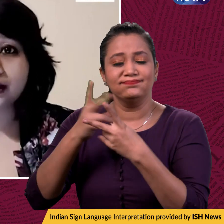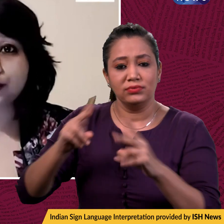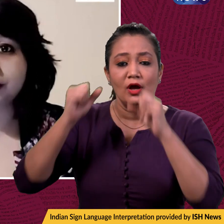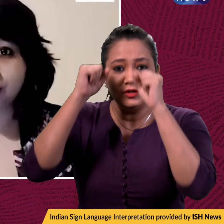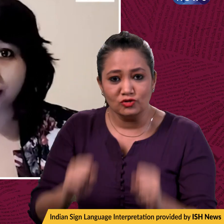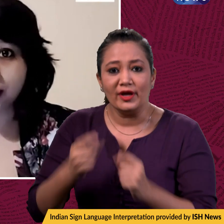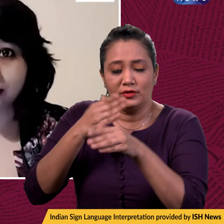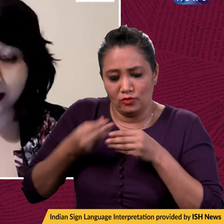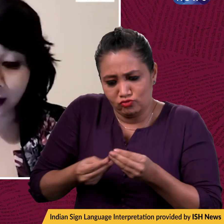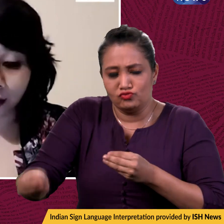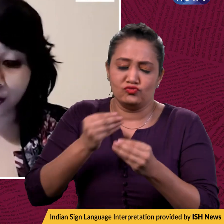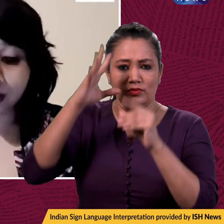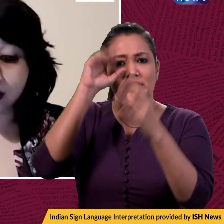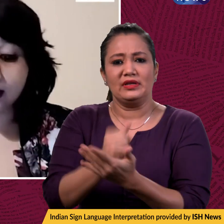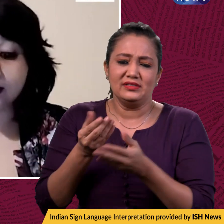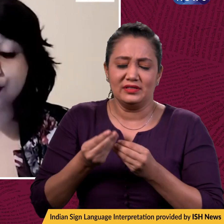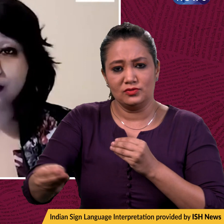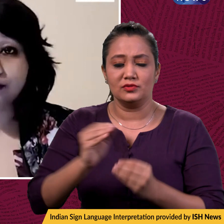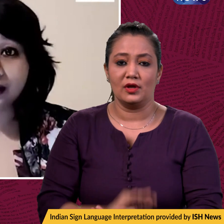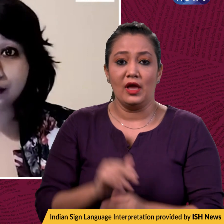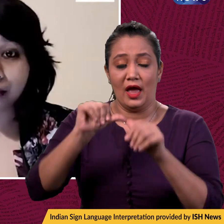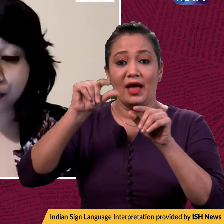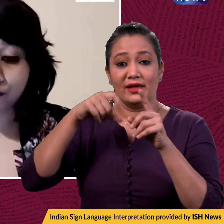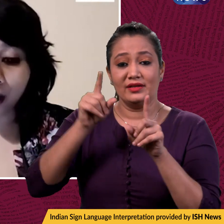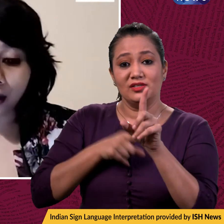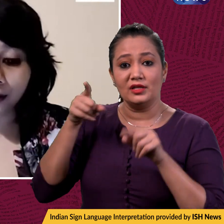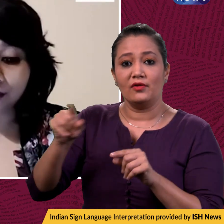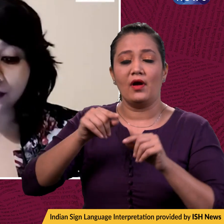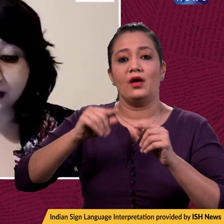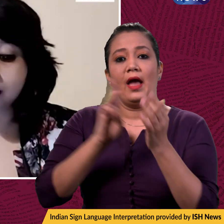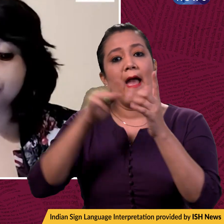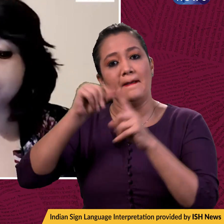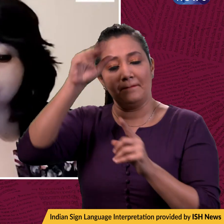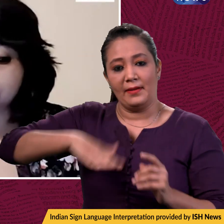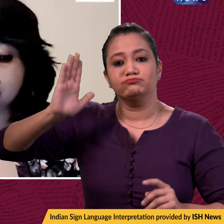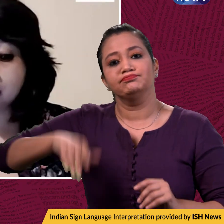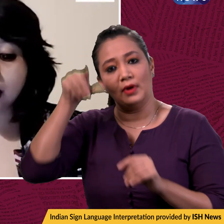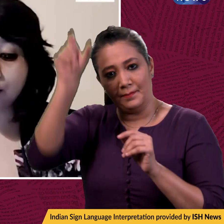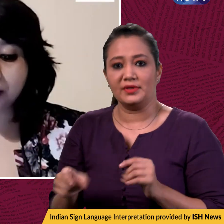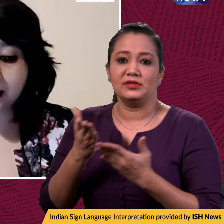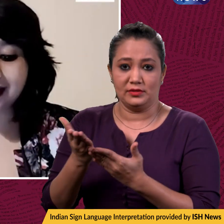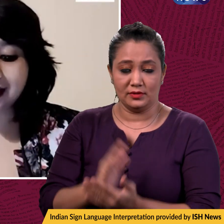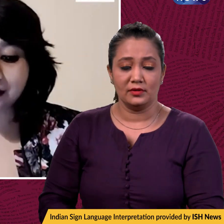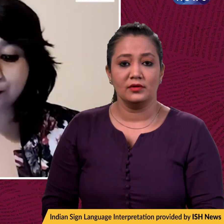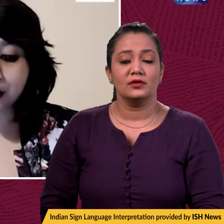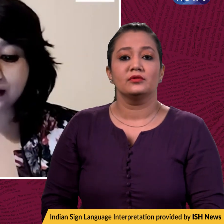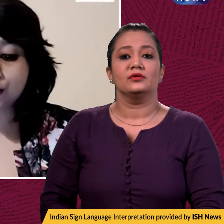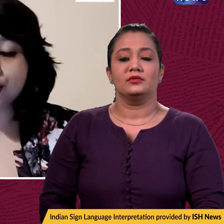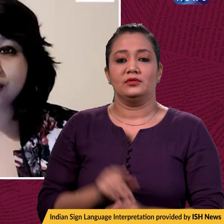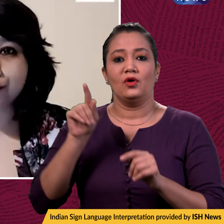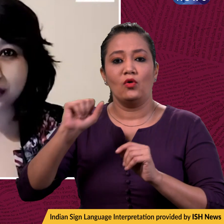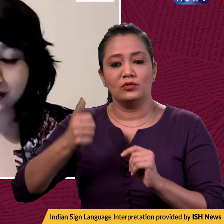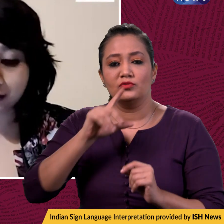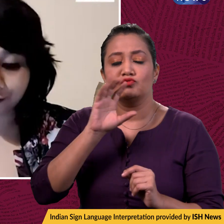sharing is to be finalized, end quote. Akhilesh Yadav is a member of parliament from the Azamgarh seat and was pegged as his